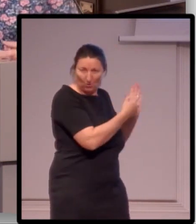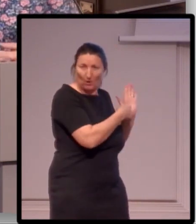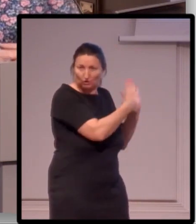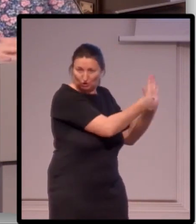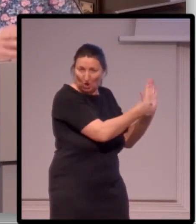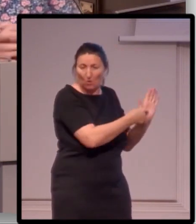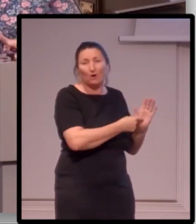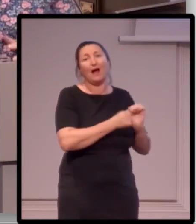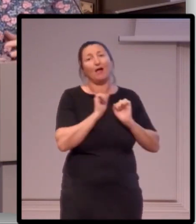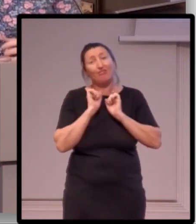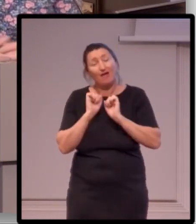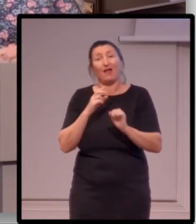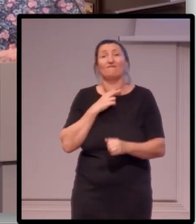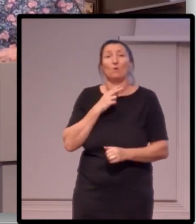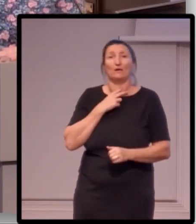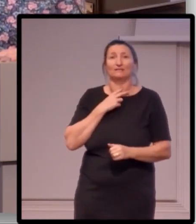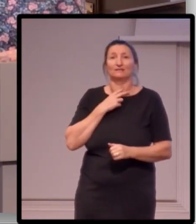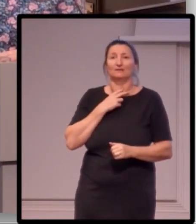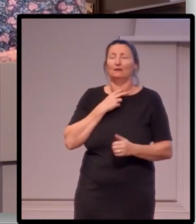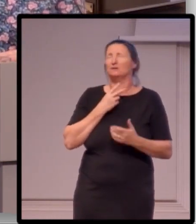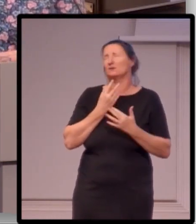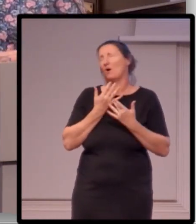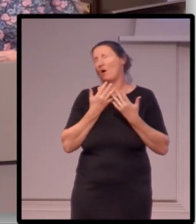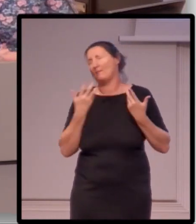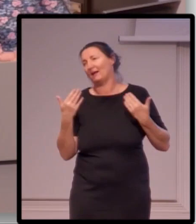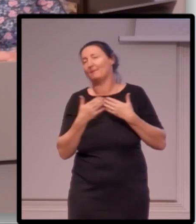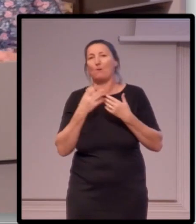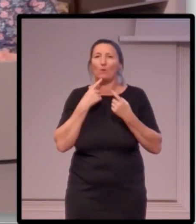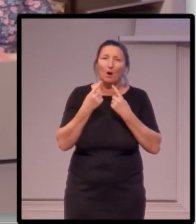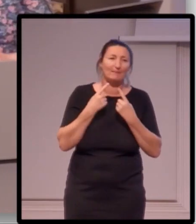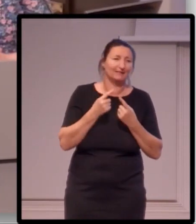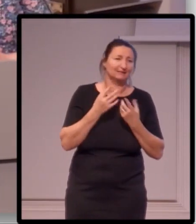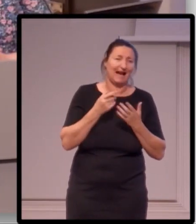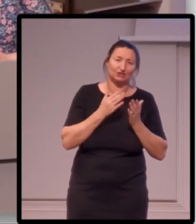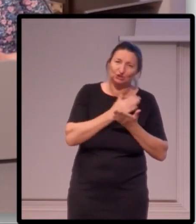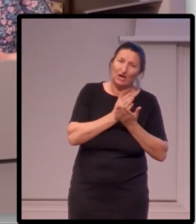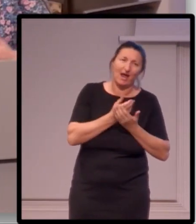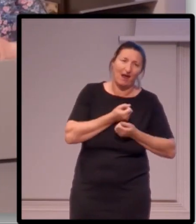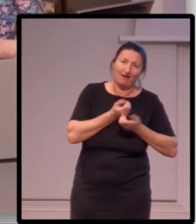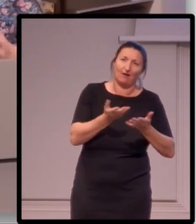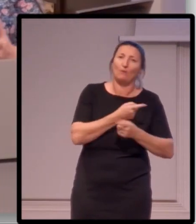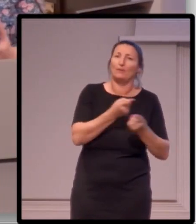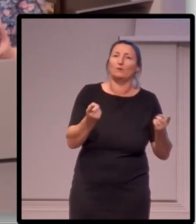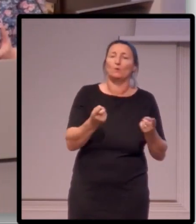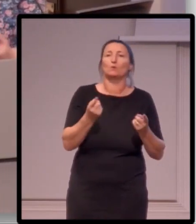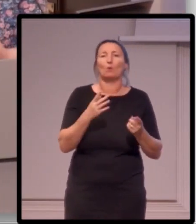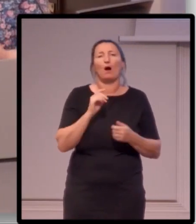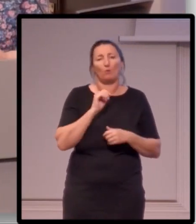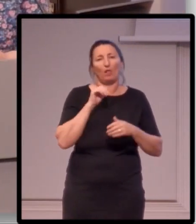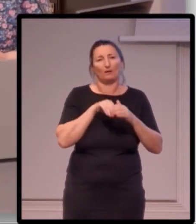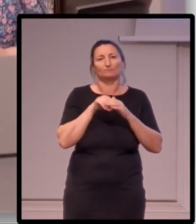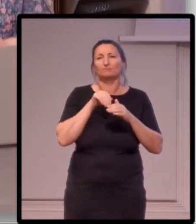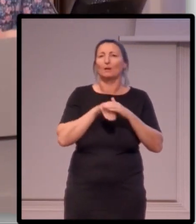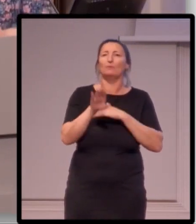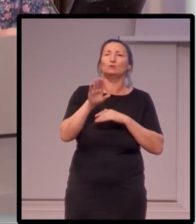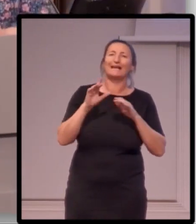the voice bank. But there's so much more that we could have said and that they could have shared with you. So I'll leave some links up at the end as well so